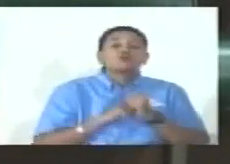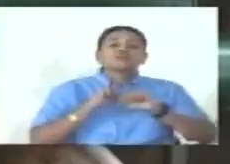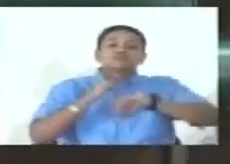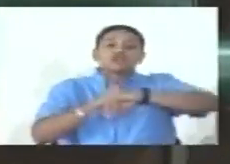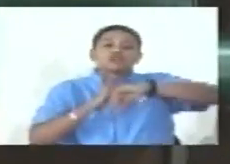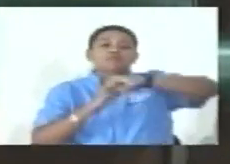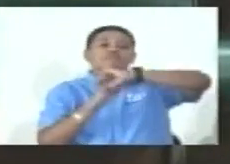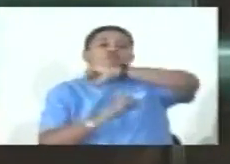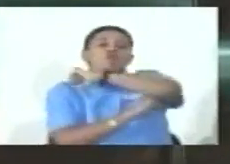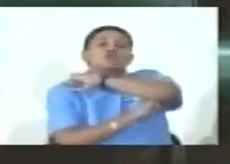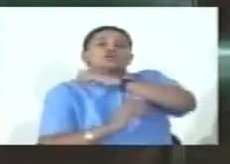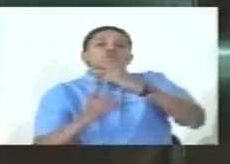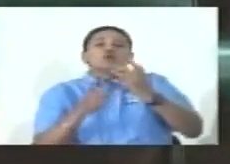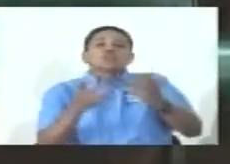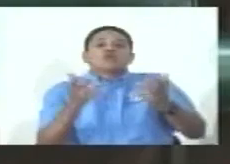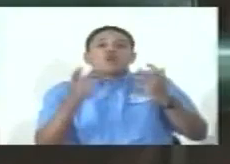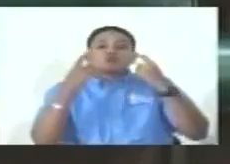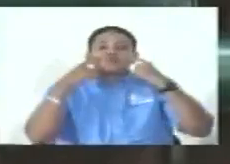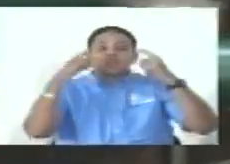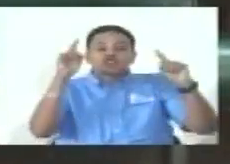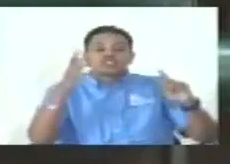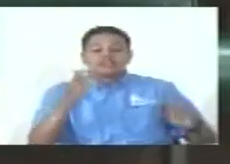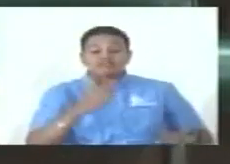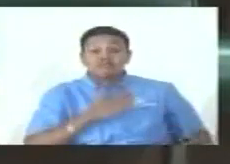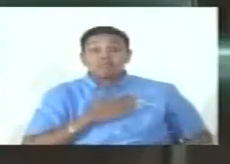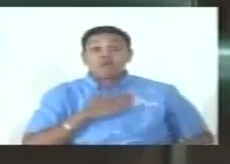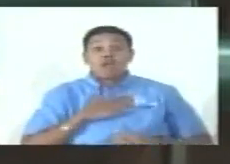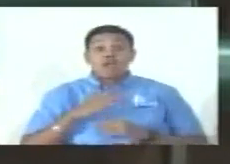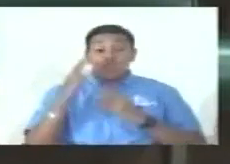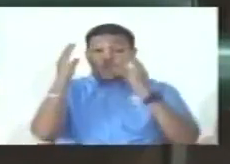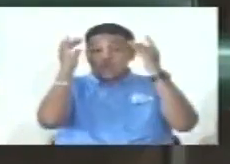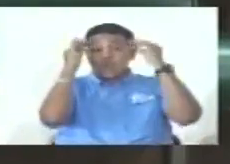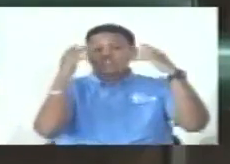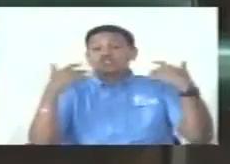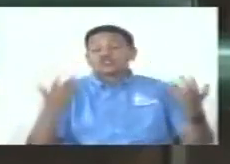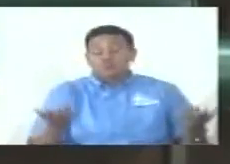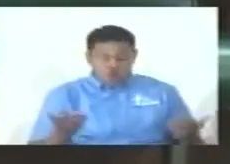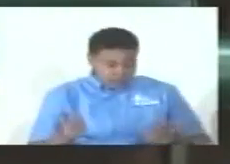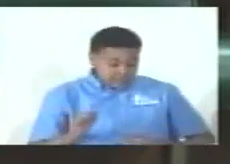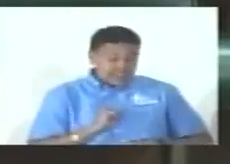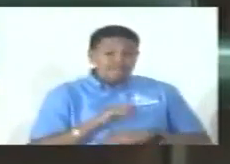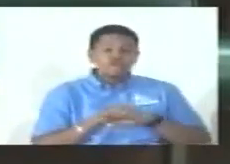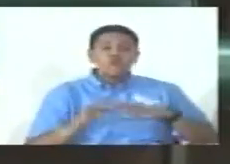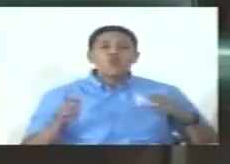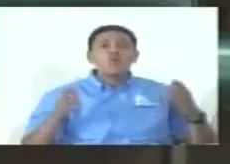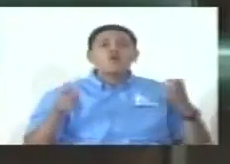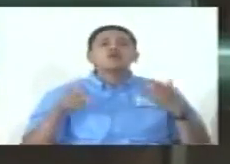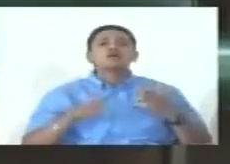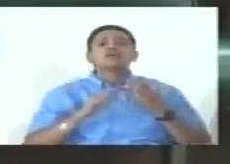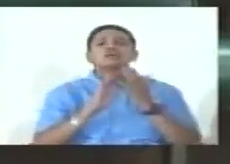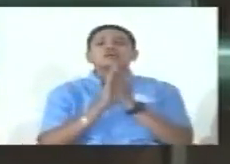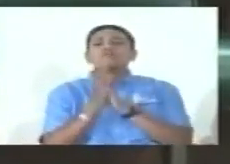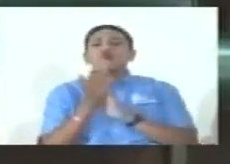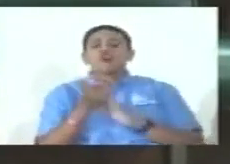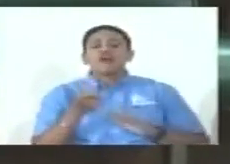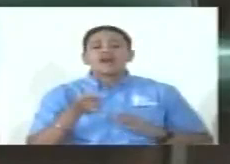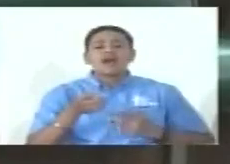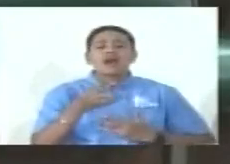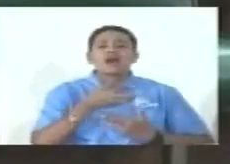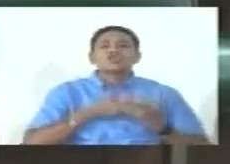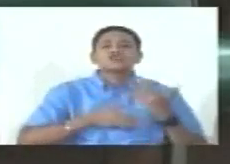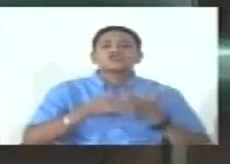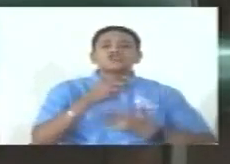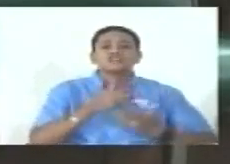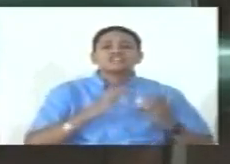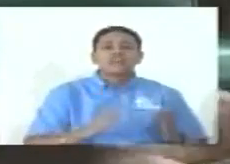what it is what they want to achieve. My concern is I don't want this to be a society